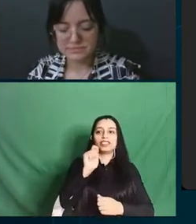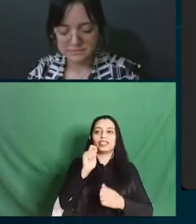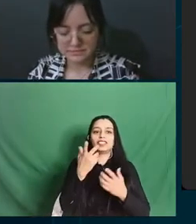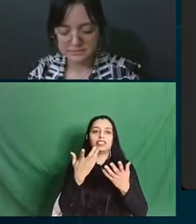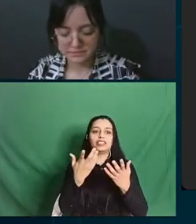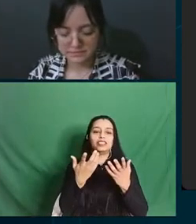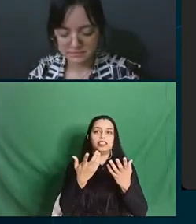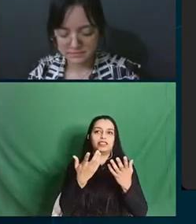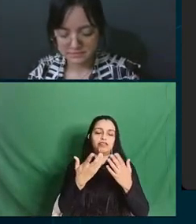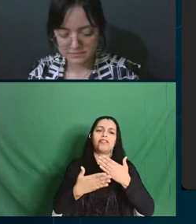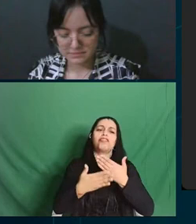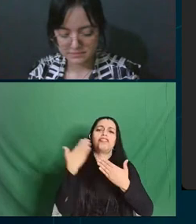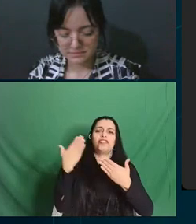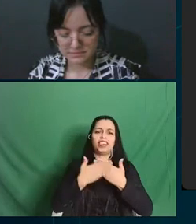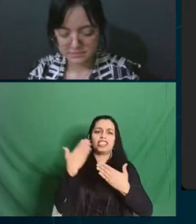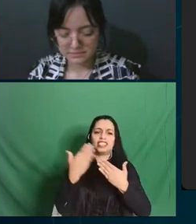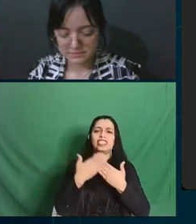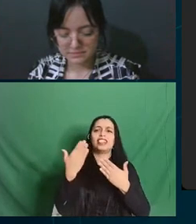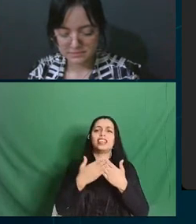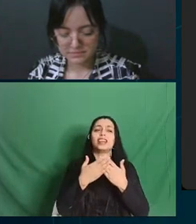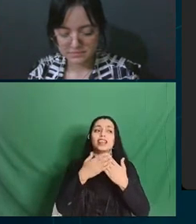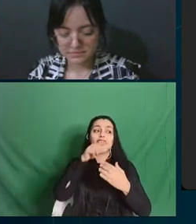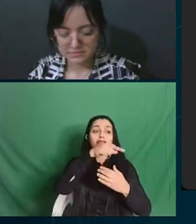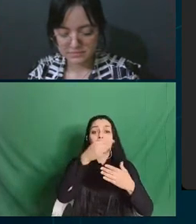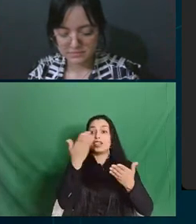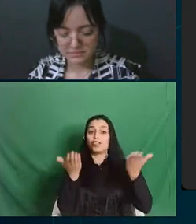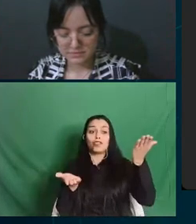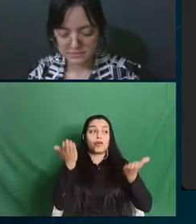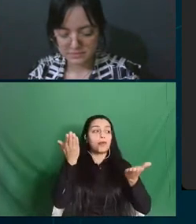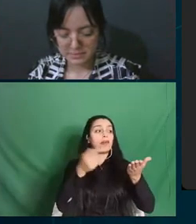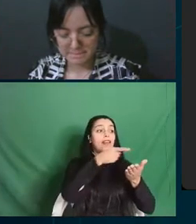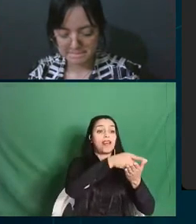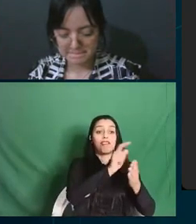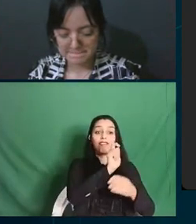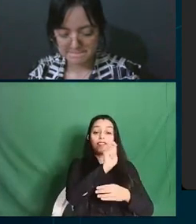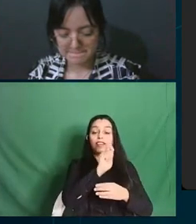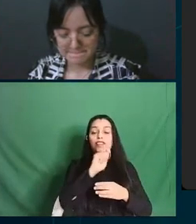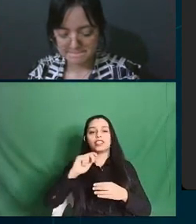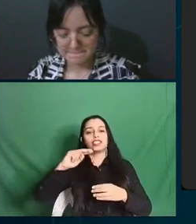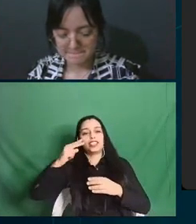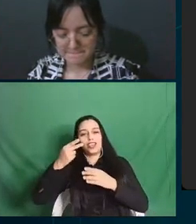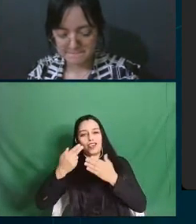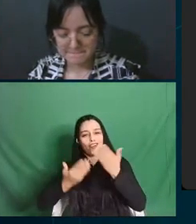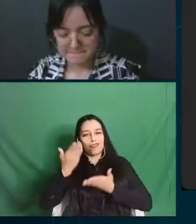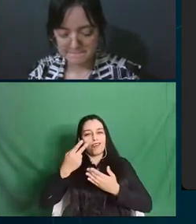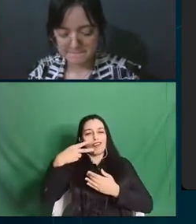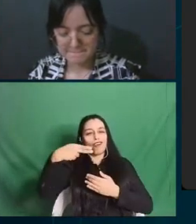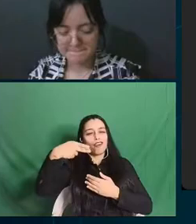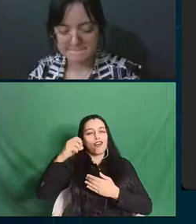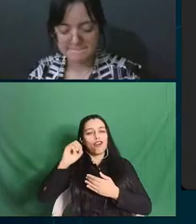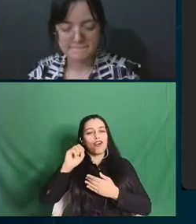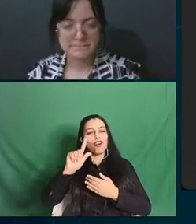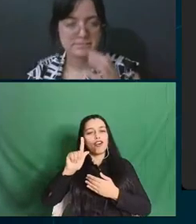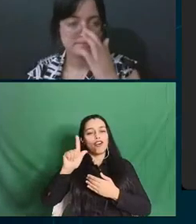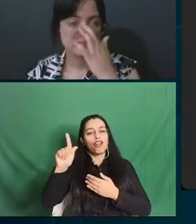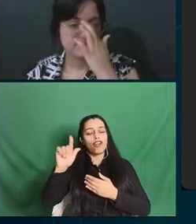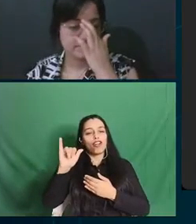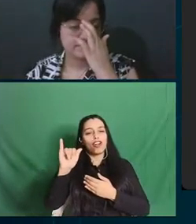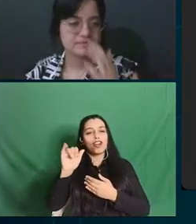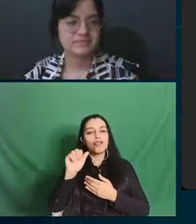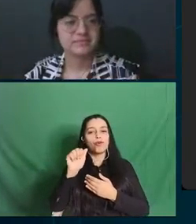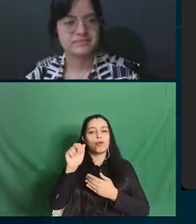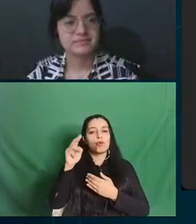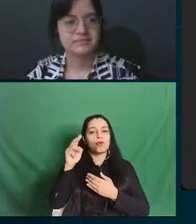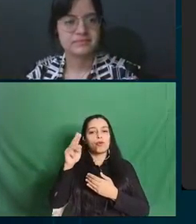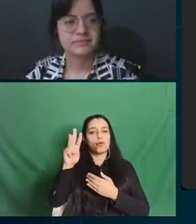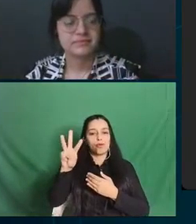theater seats, cinema seats, you know, are being sold at the weekend, but they really are not in touch with the customer in the way